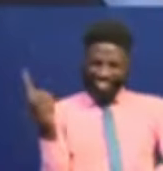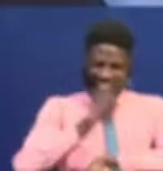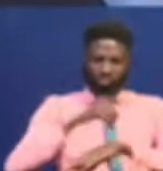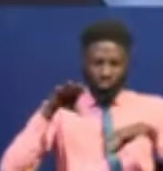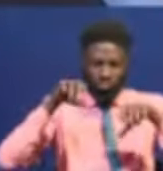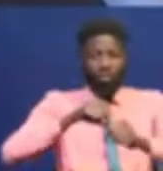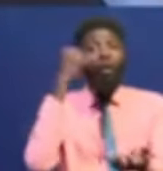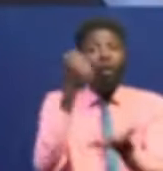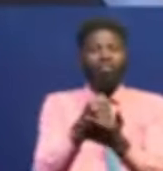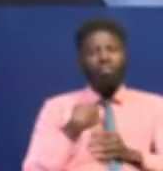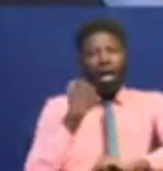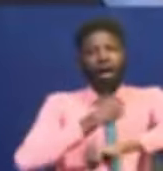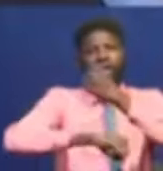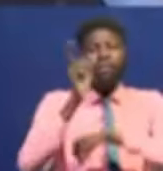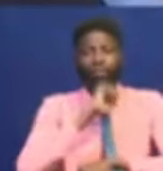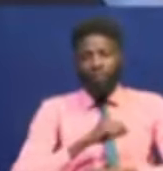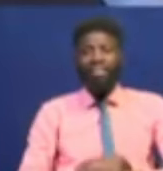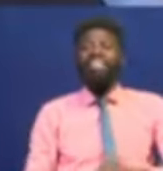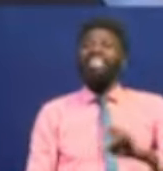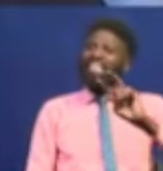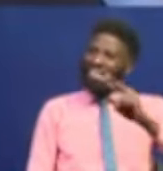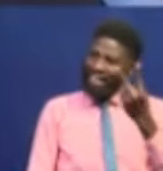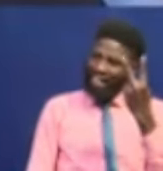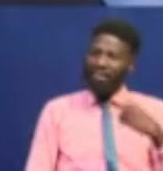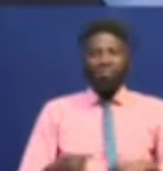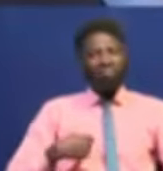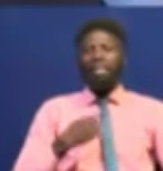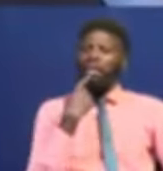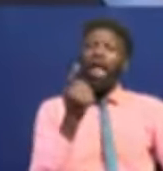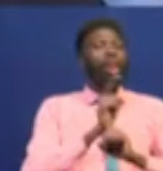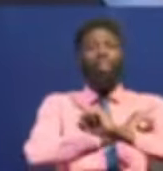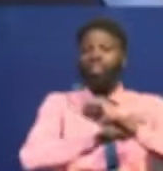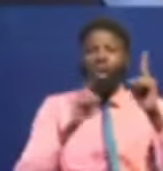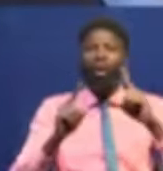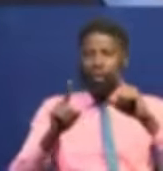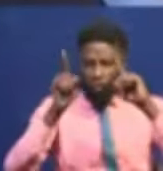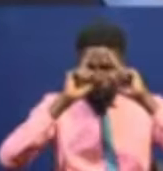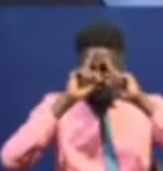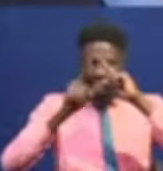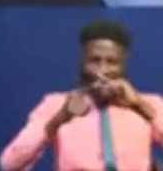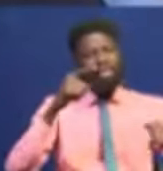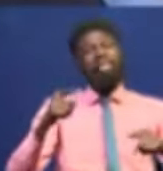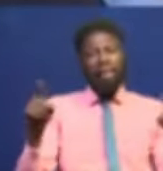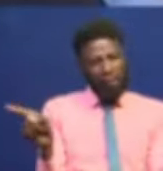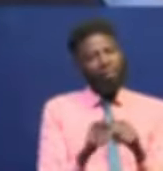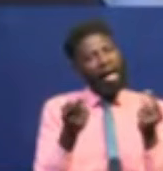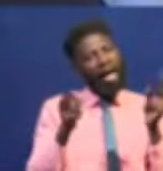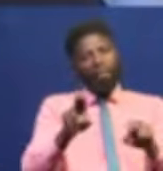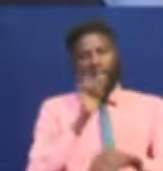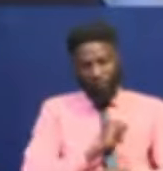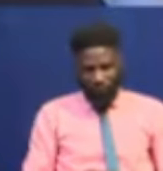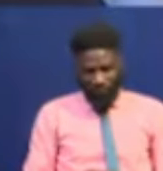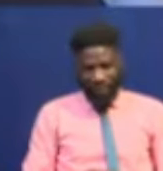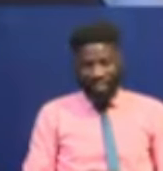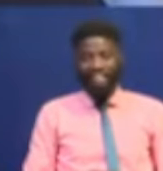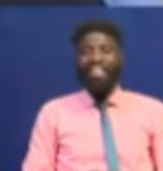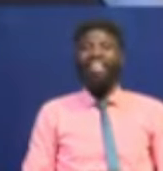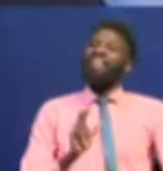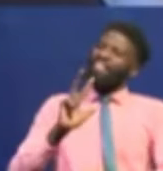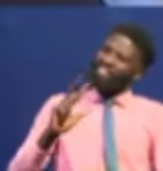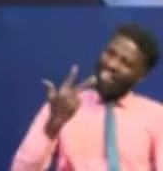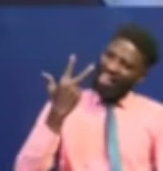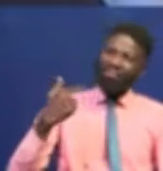Number two, I said there will be no extrajudicial killing in Kenya. I have kept my promise. Number three,